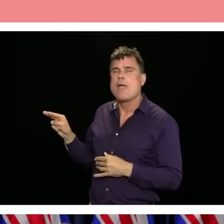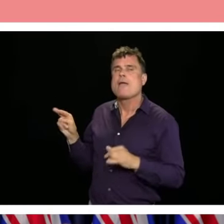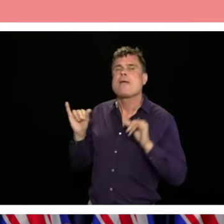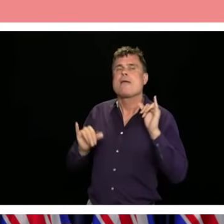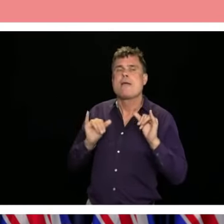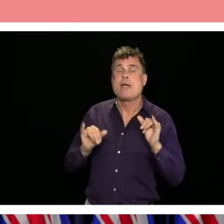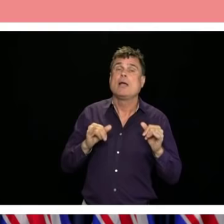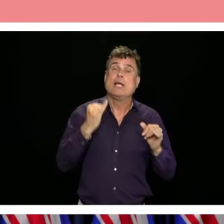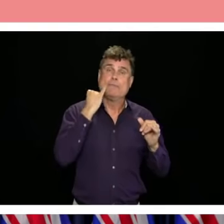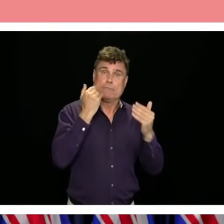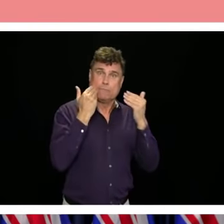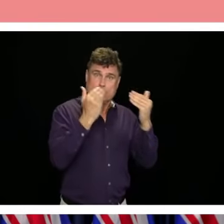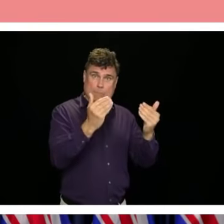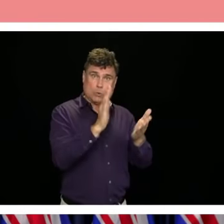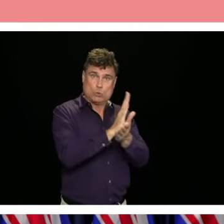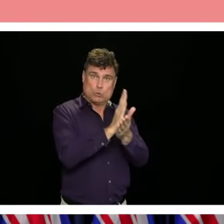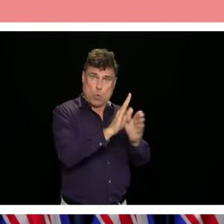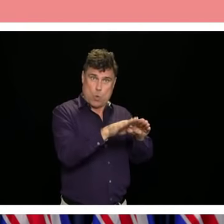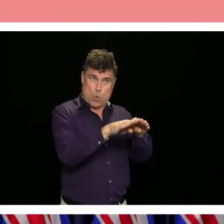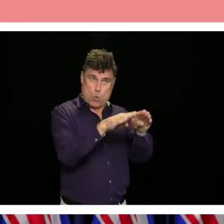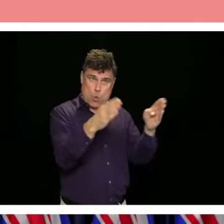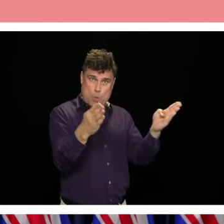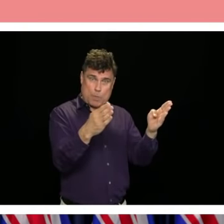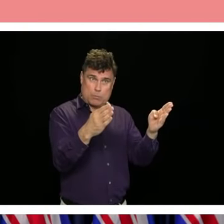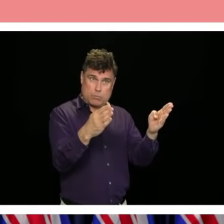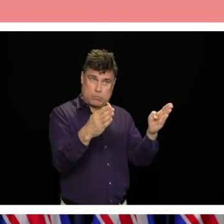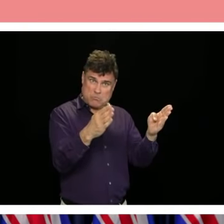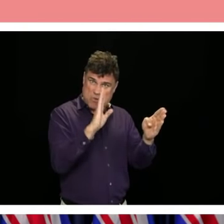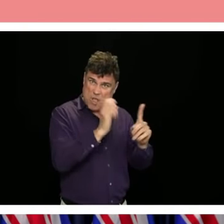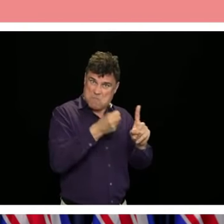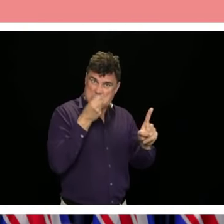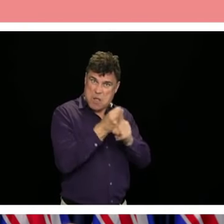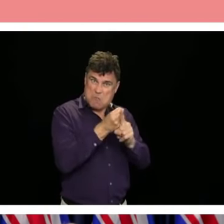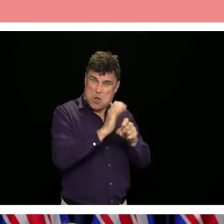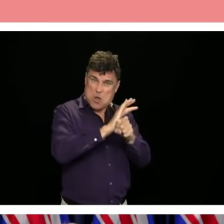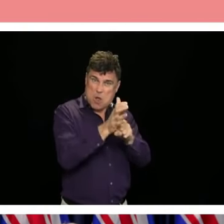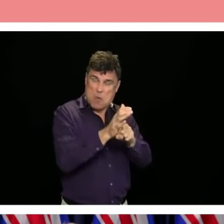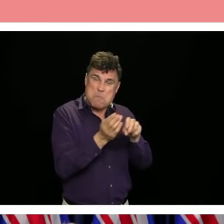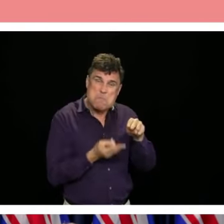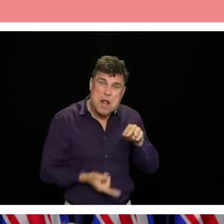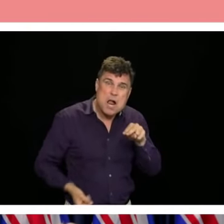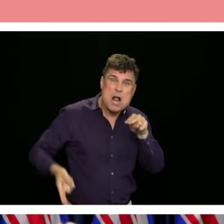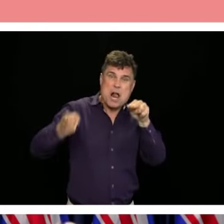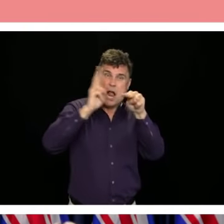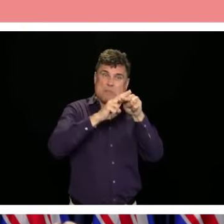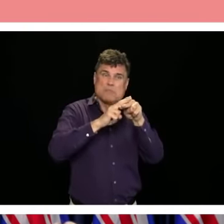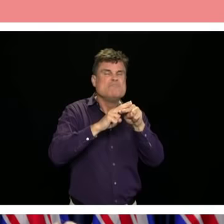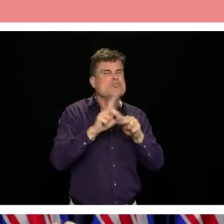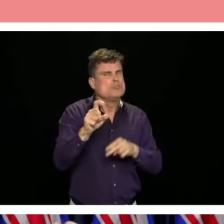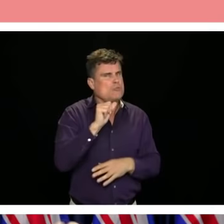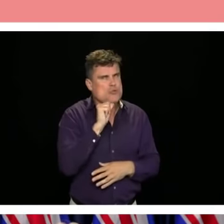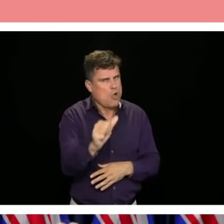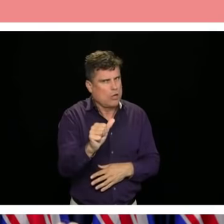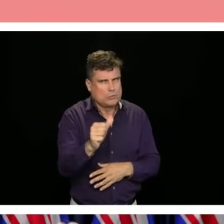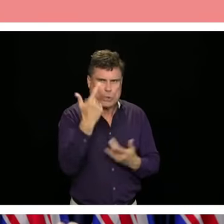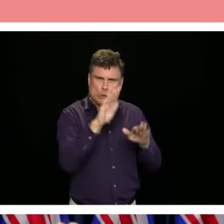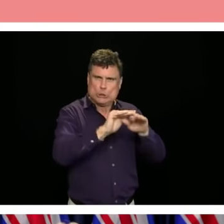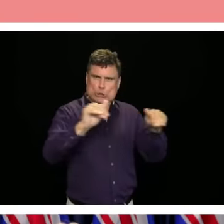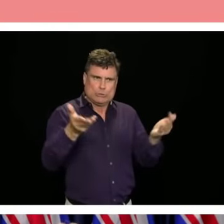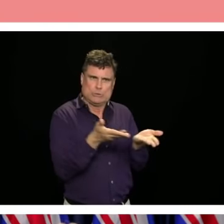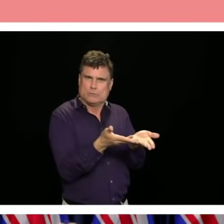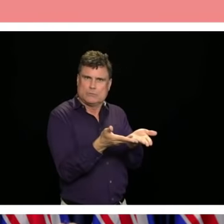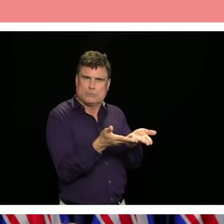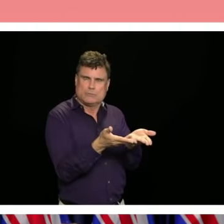the receptors, etc. But even if children were 100% susceptible, meaning that they had the same risk